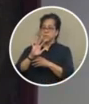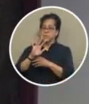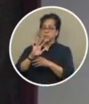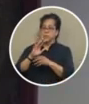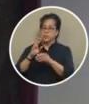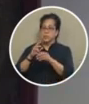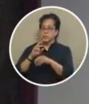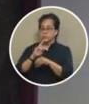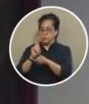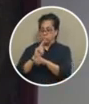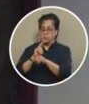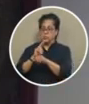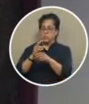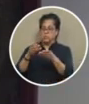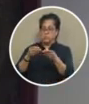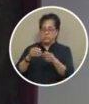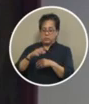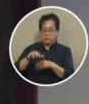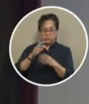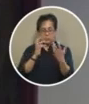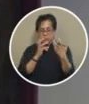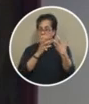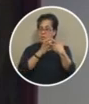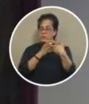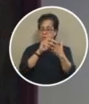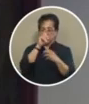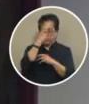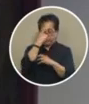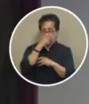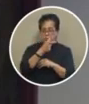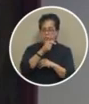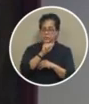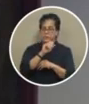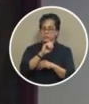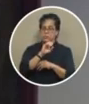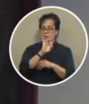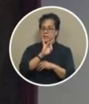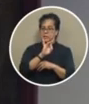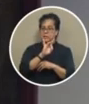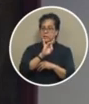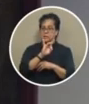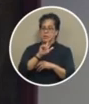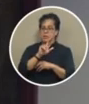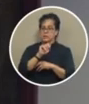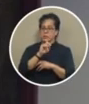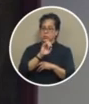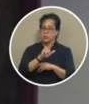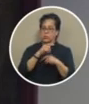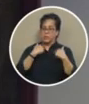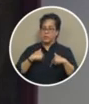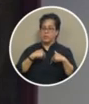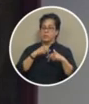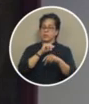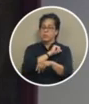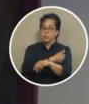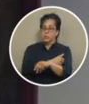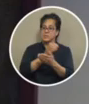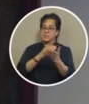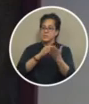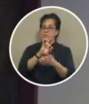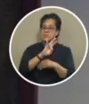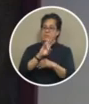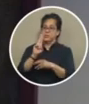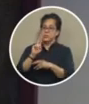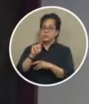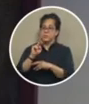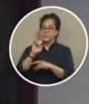premises, to align with the Texas Governor's Executive Order number GA-08 and local health authority orders in Section 7, utilities